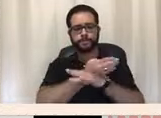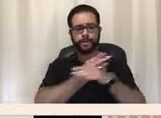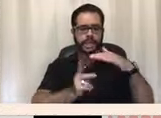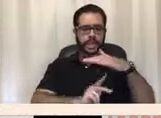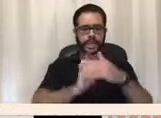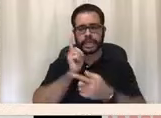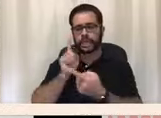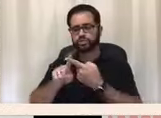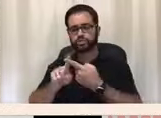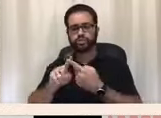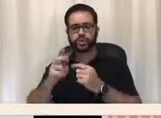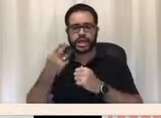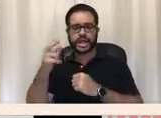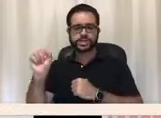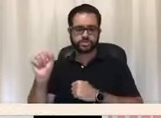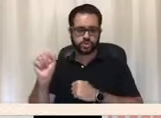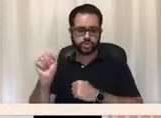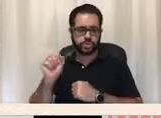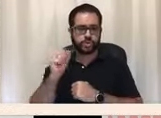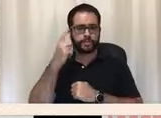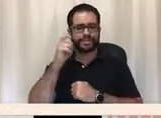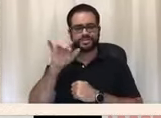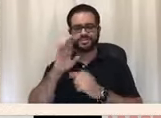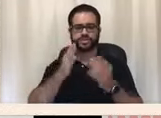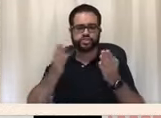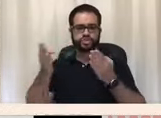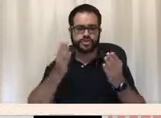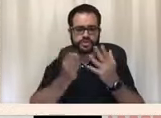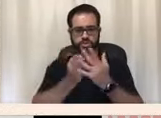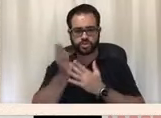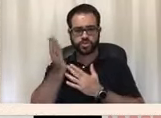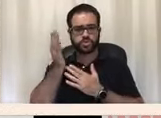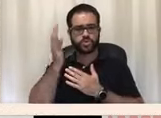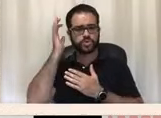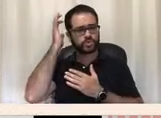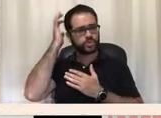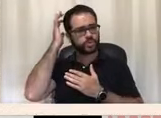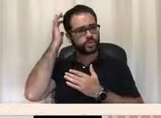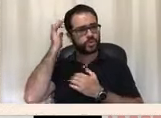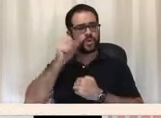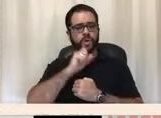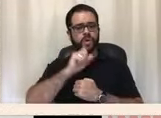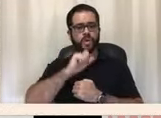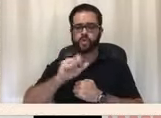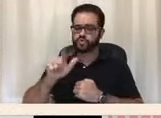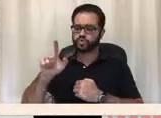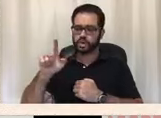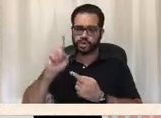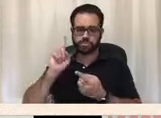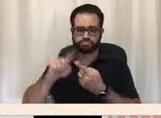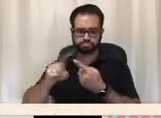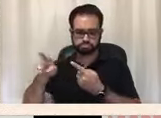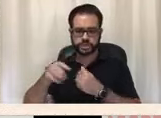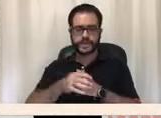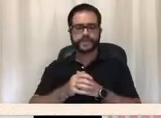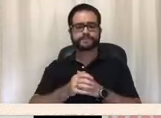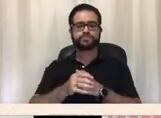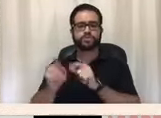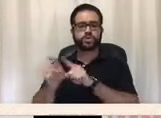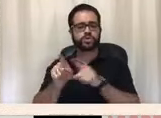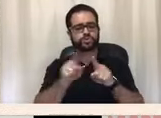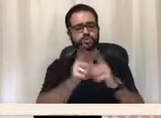school, because services go through age 21. You're also going to want to have some